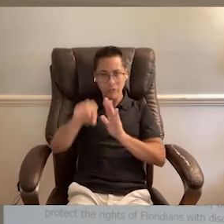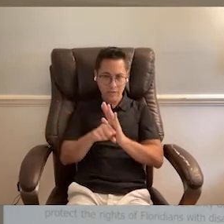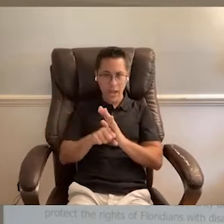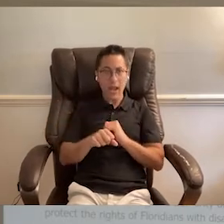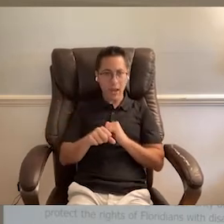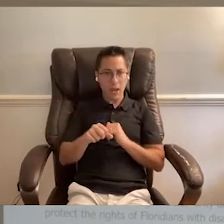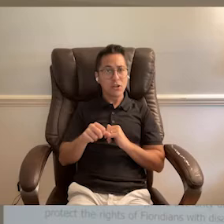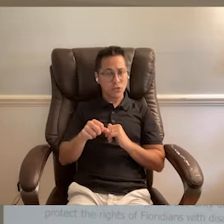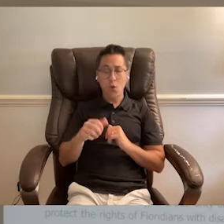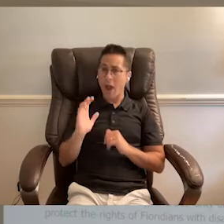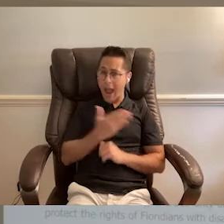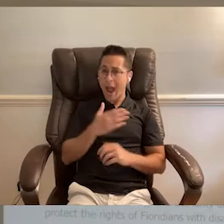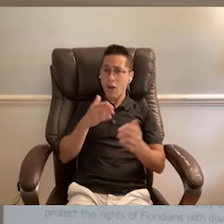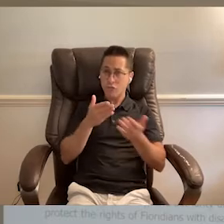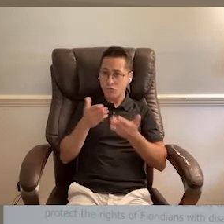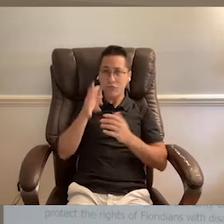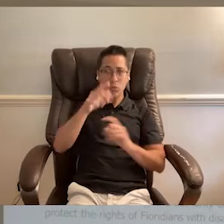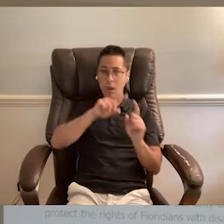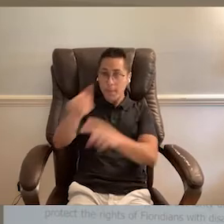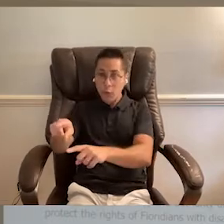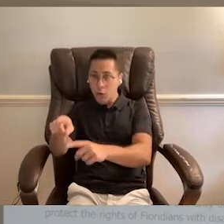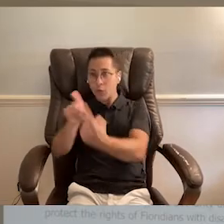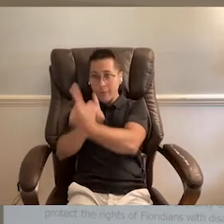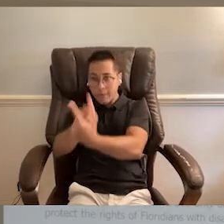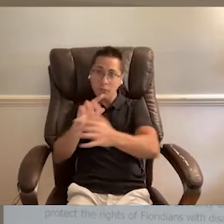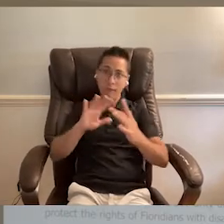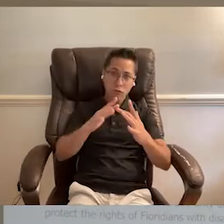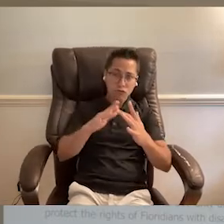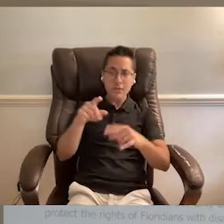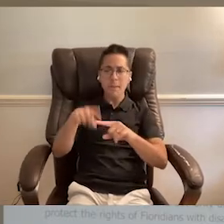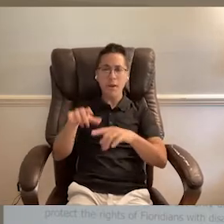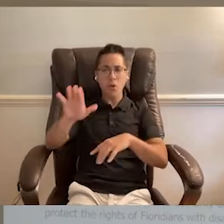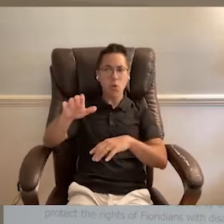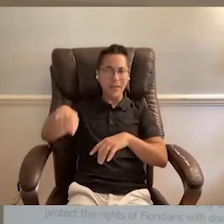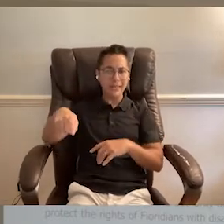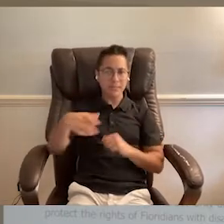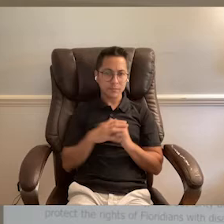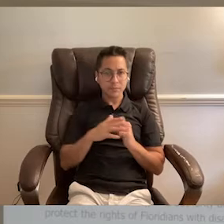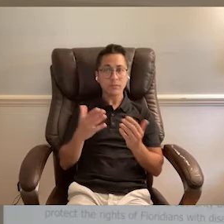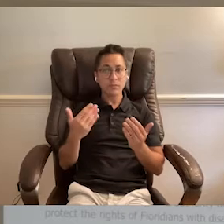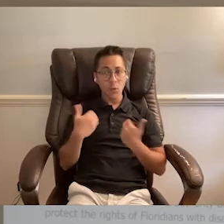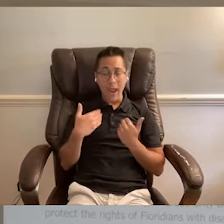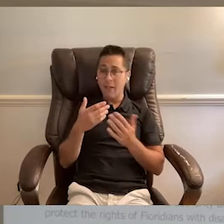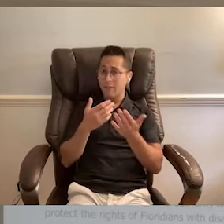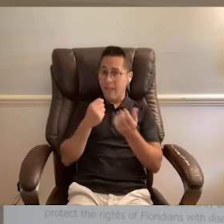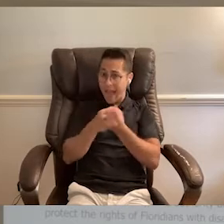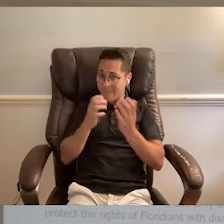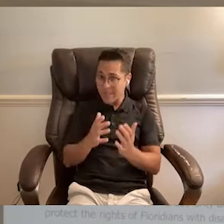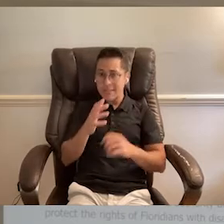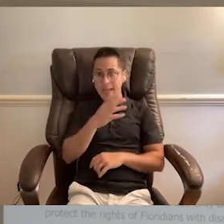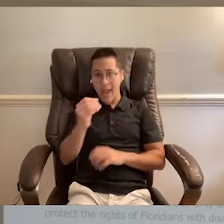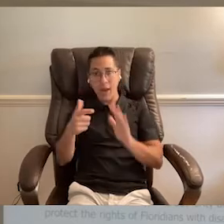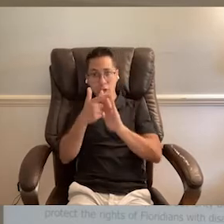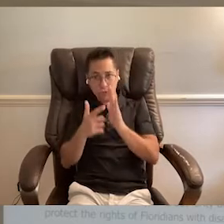you, either virtually or in person, depending on the need. We have advocates and we have attorneys, so we are a